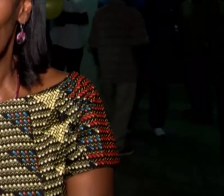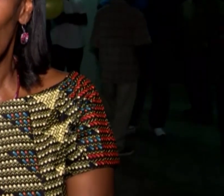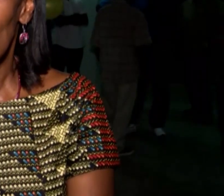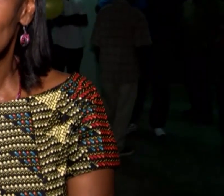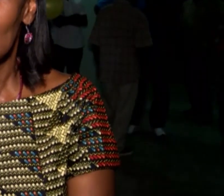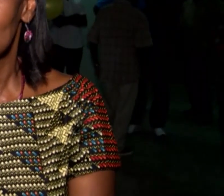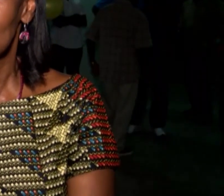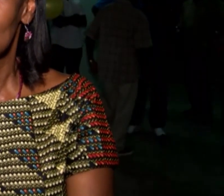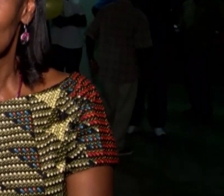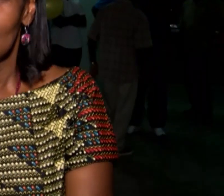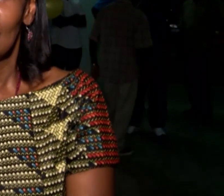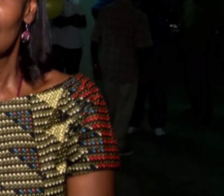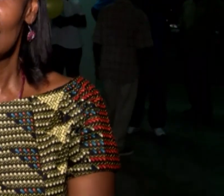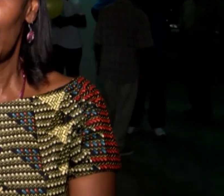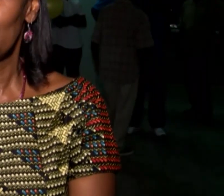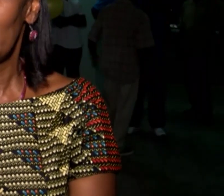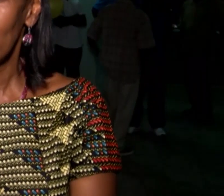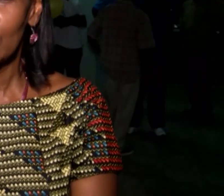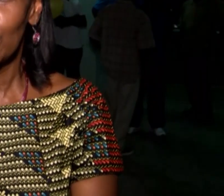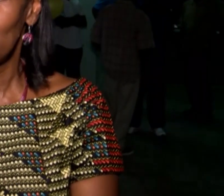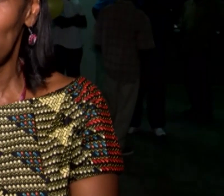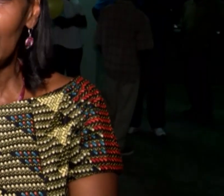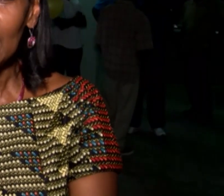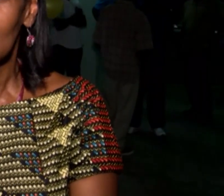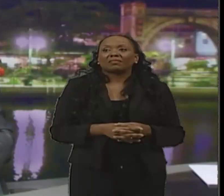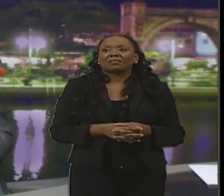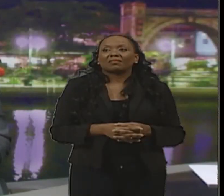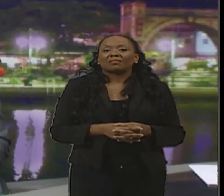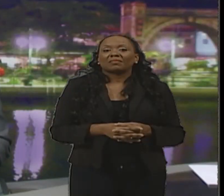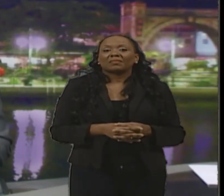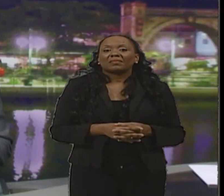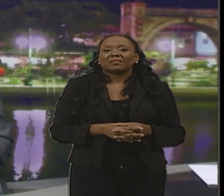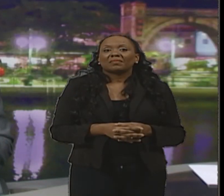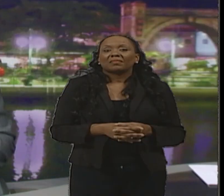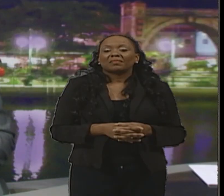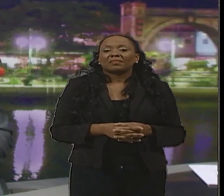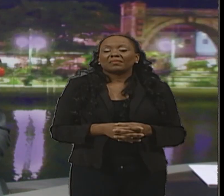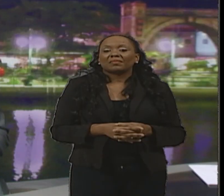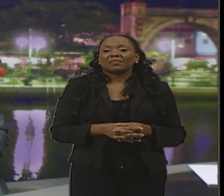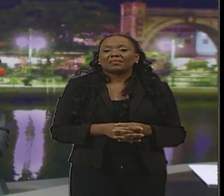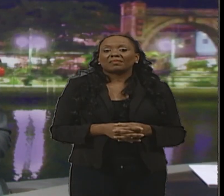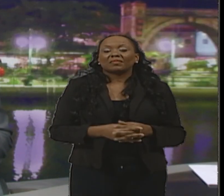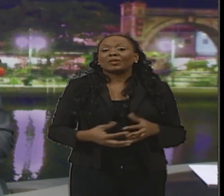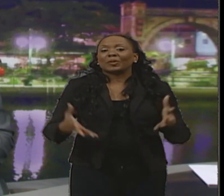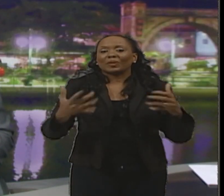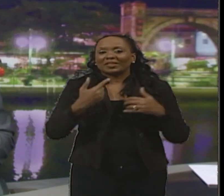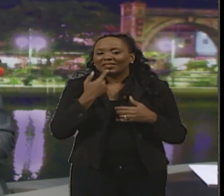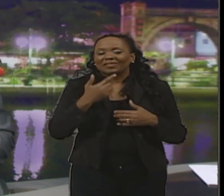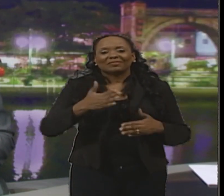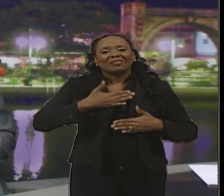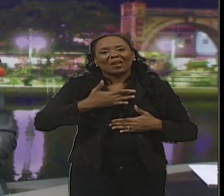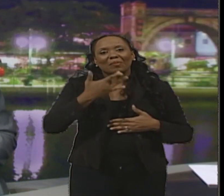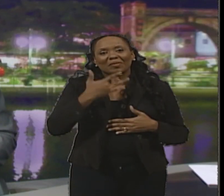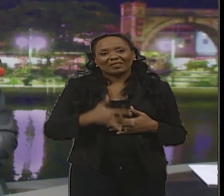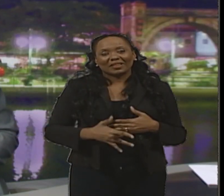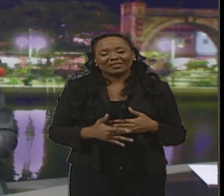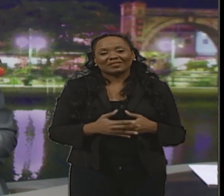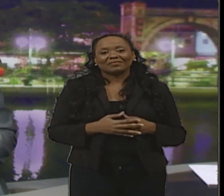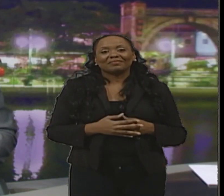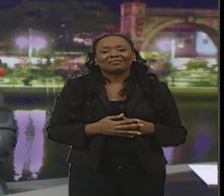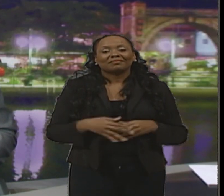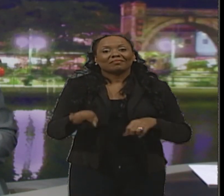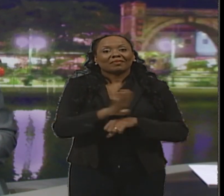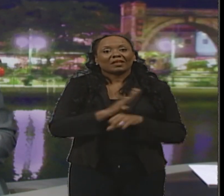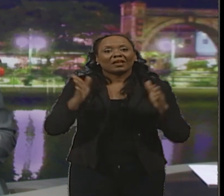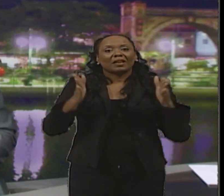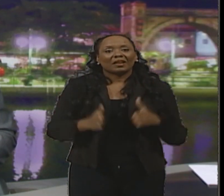there for us as our mother should be. And we also wish her a very happy birthday. Well,